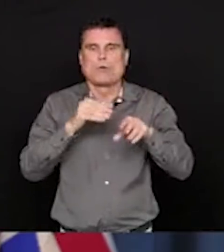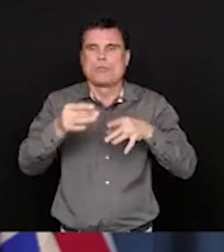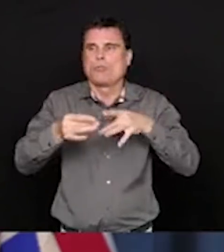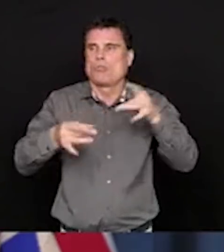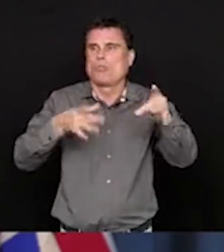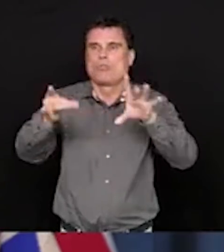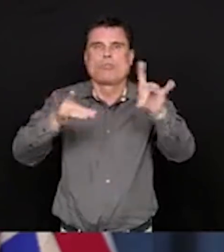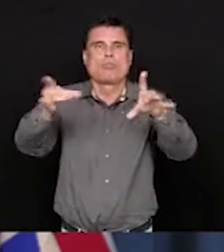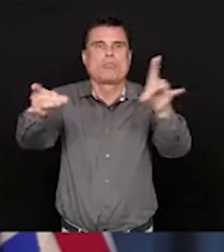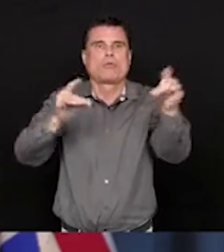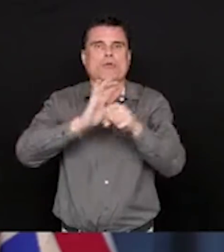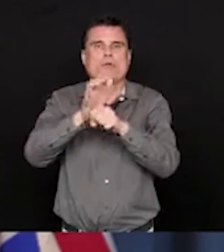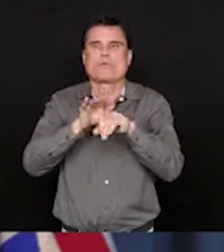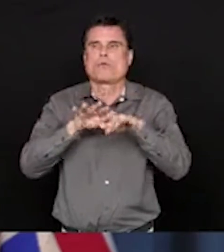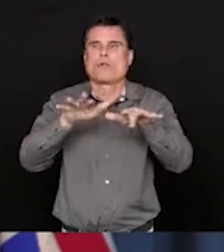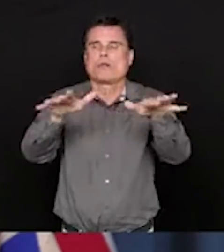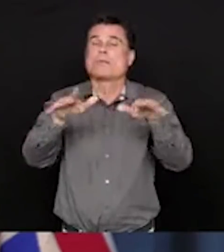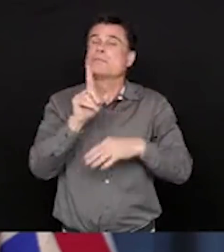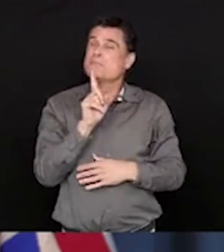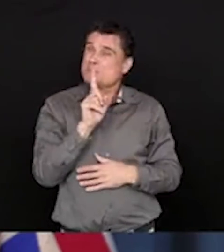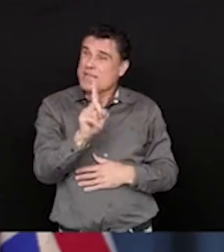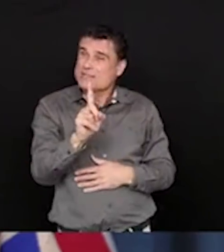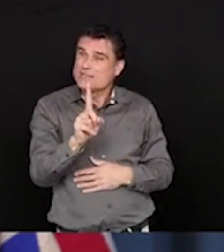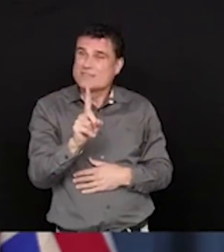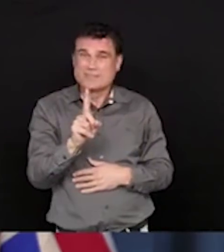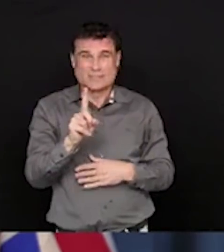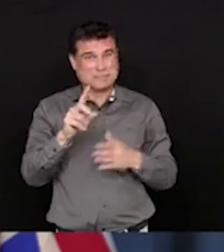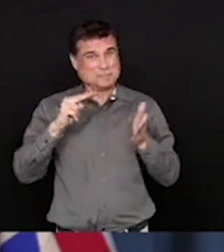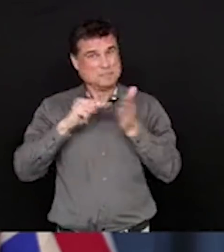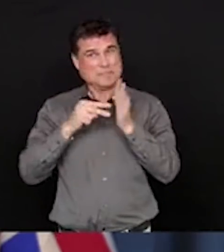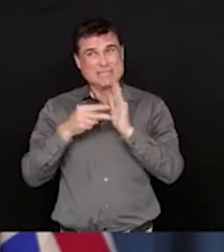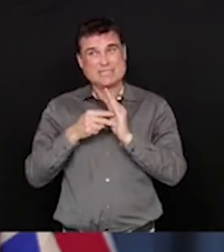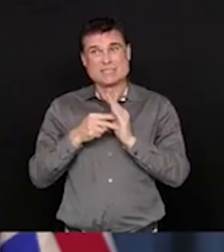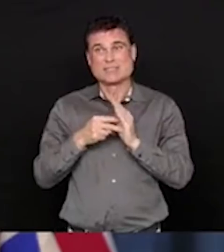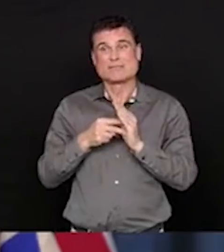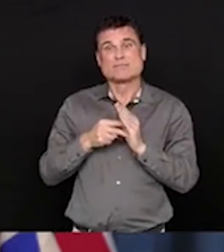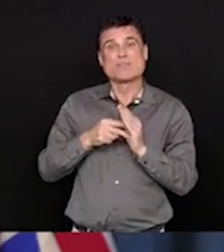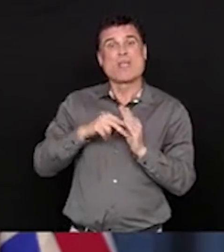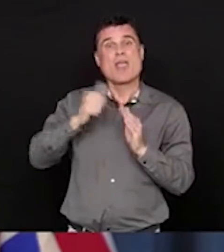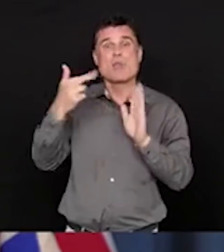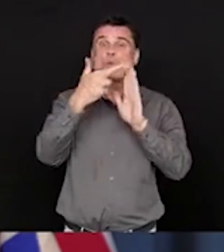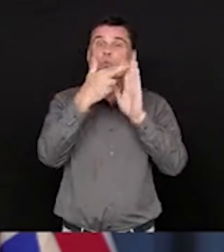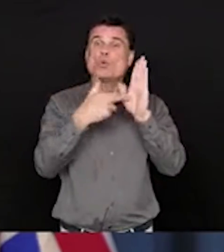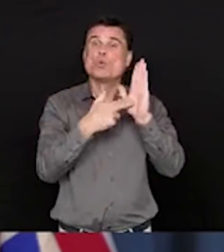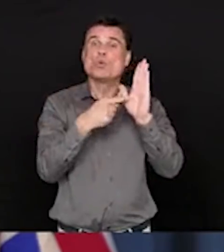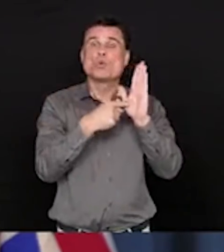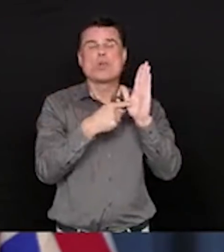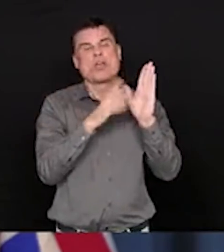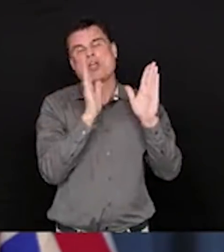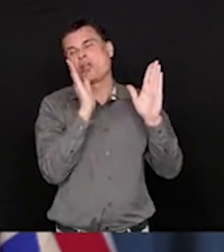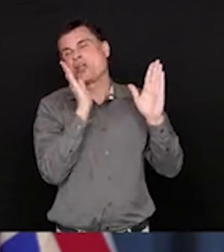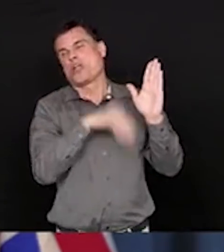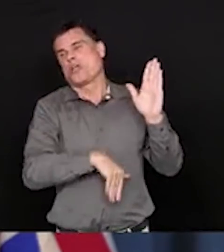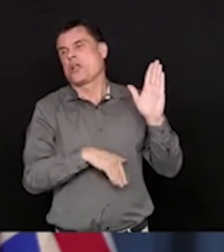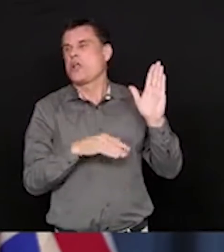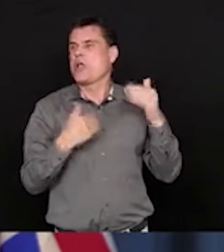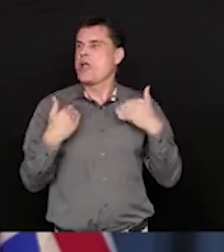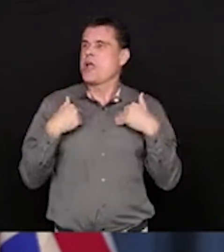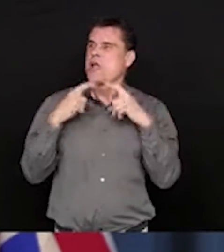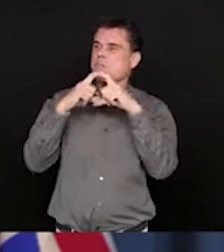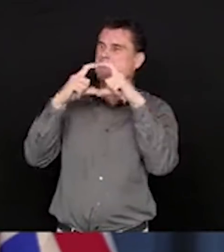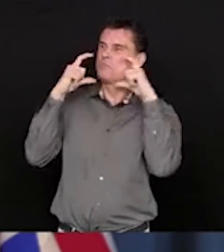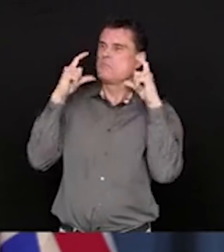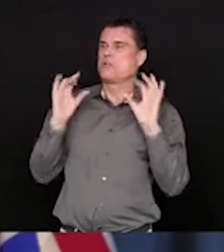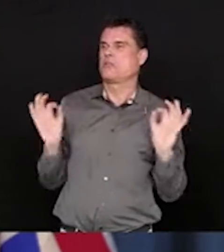time, like transportation, for example, or if you have to go out to the grocery store, it is an option